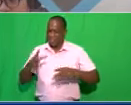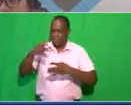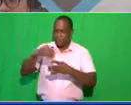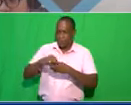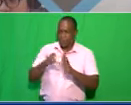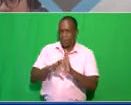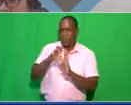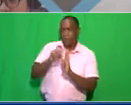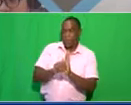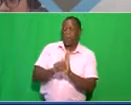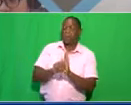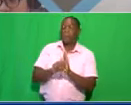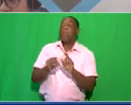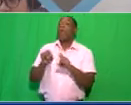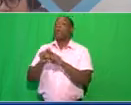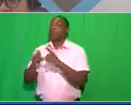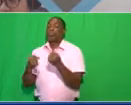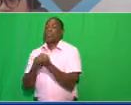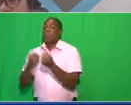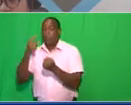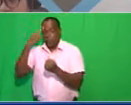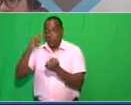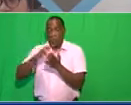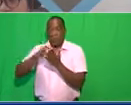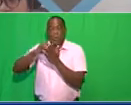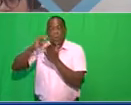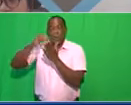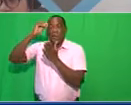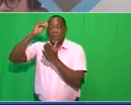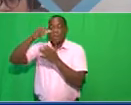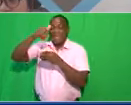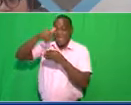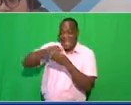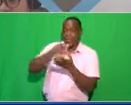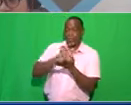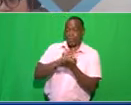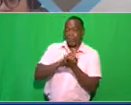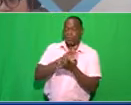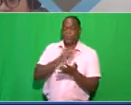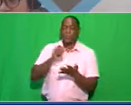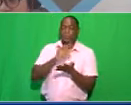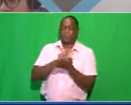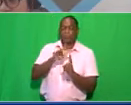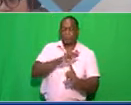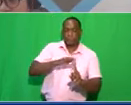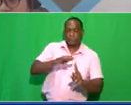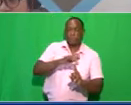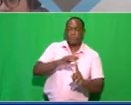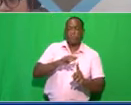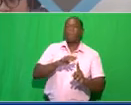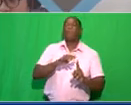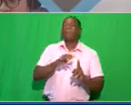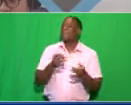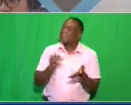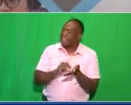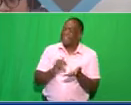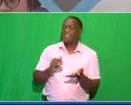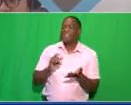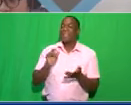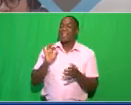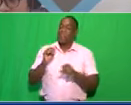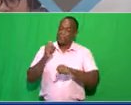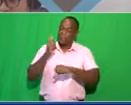in schools and school environments. And again, if you implement a system of quality assurance at the national